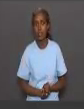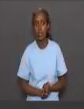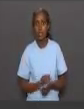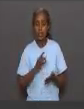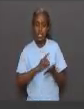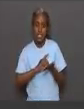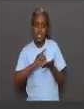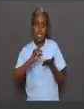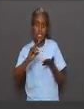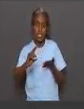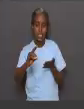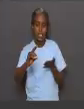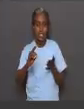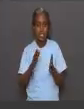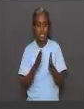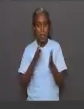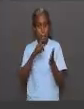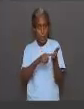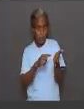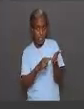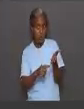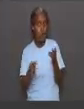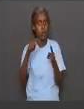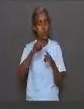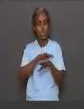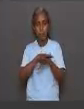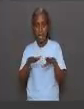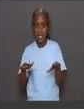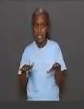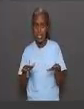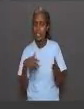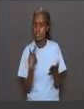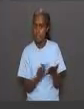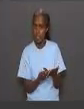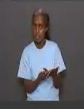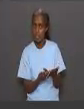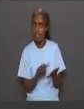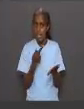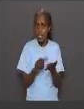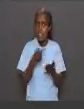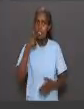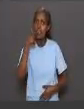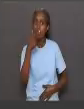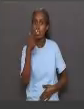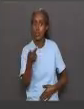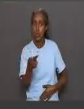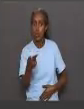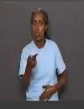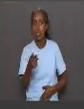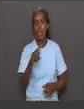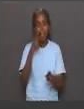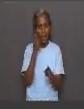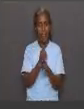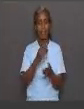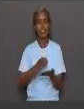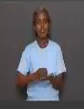If the directrix is perpendicular to the planes, then this is called a